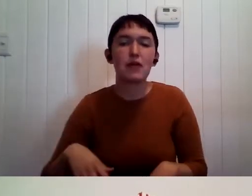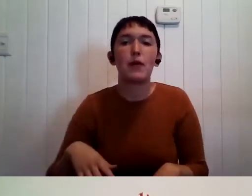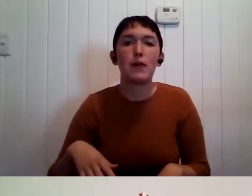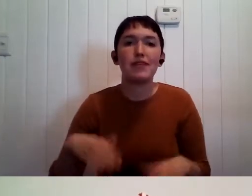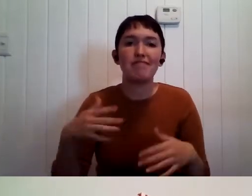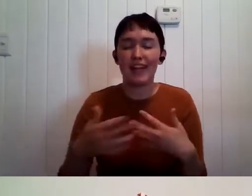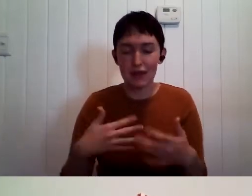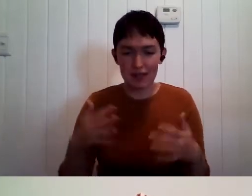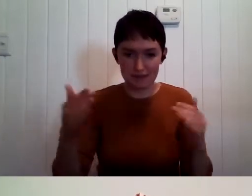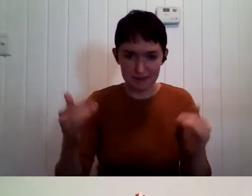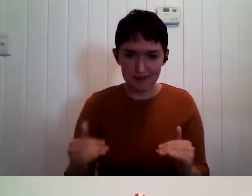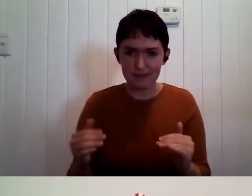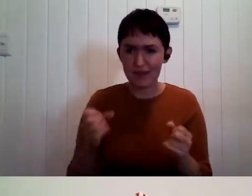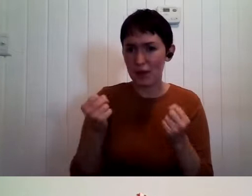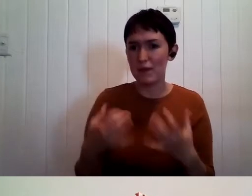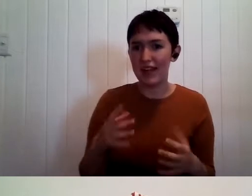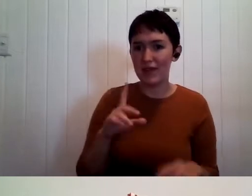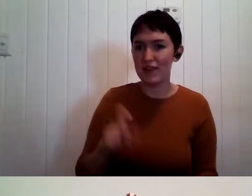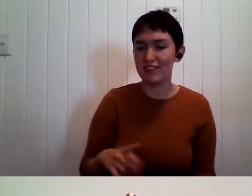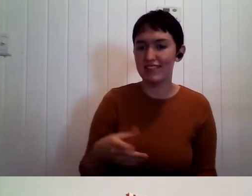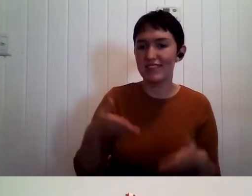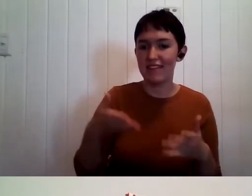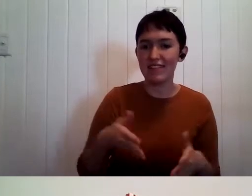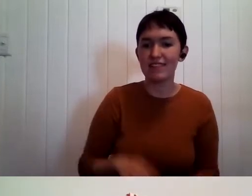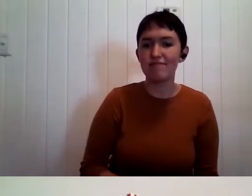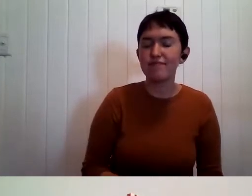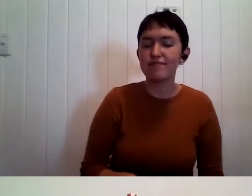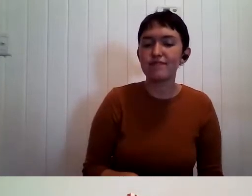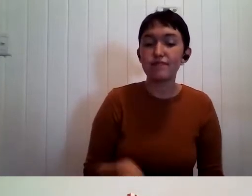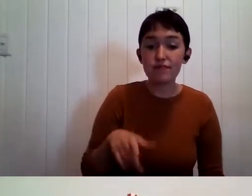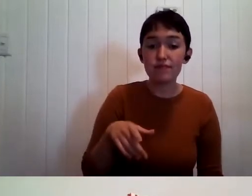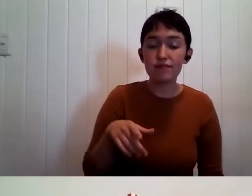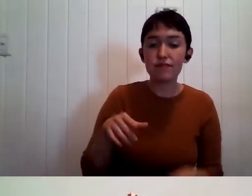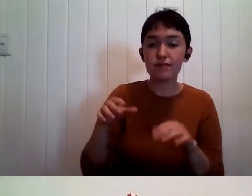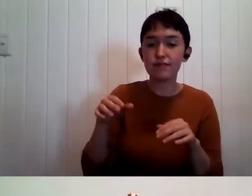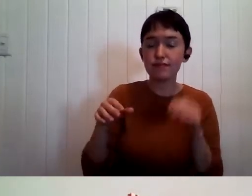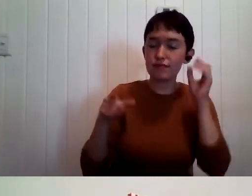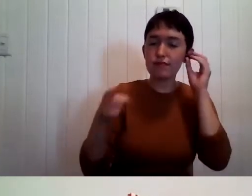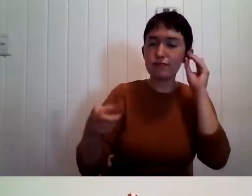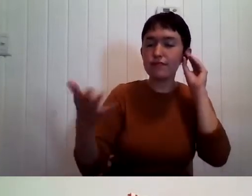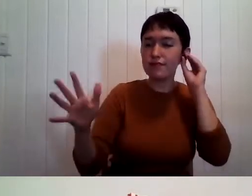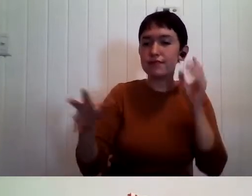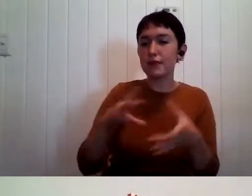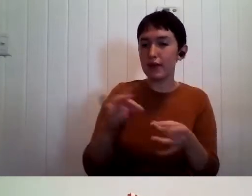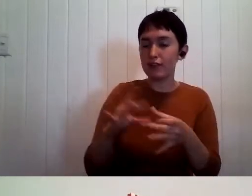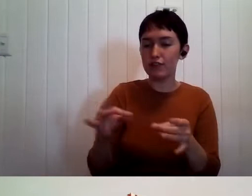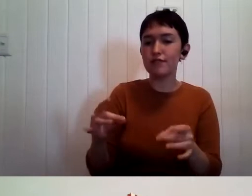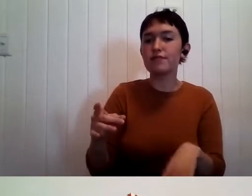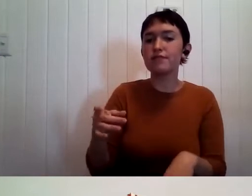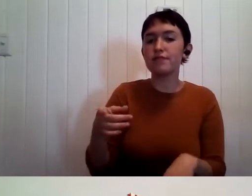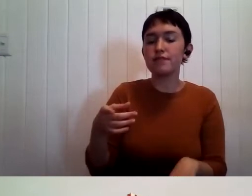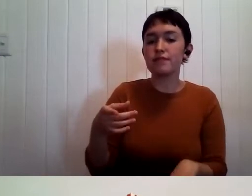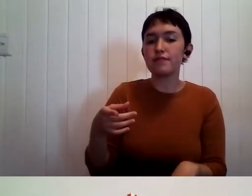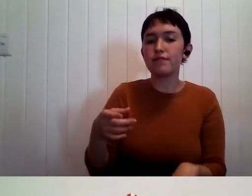see. We still have a lot of questions here. Could you give us, so you mentioned that you had previously worked on